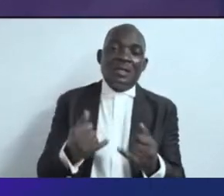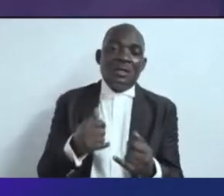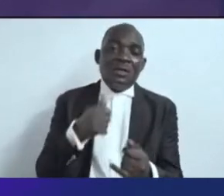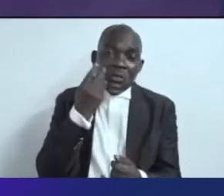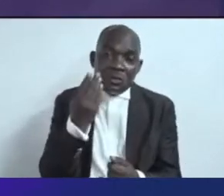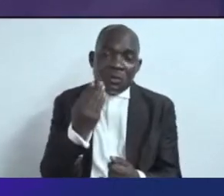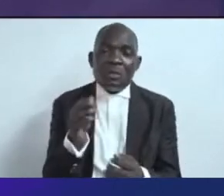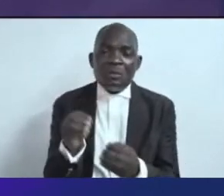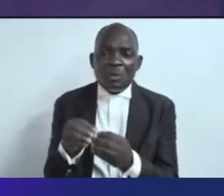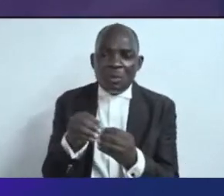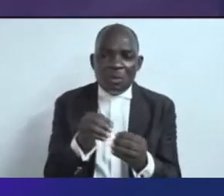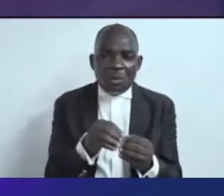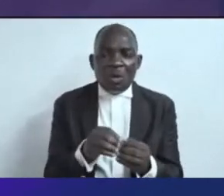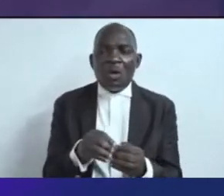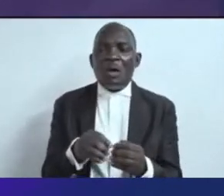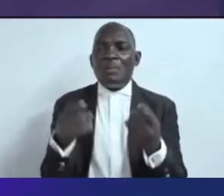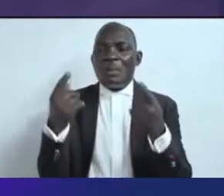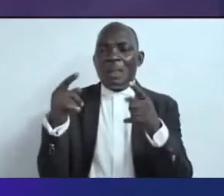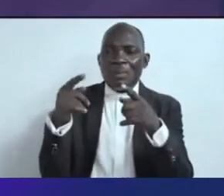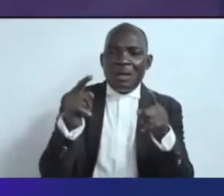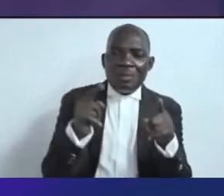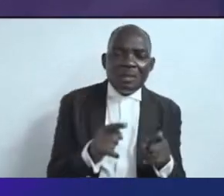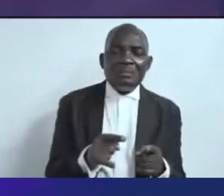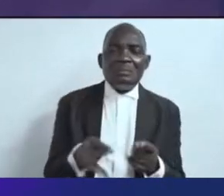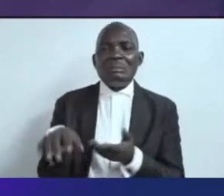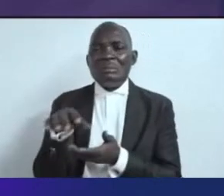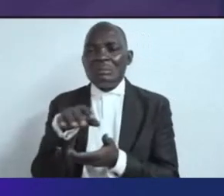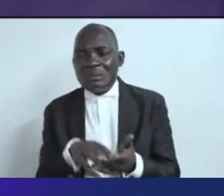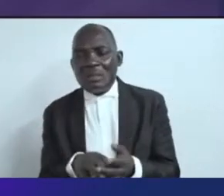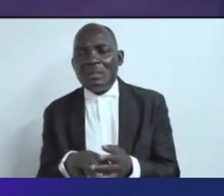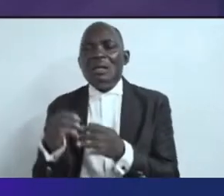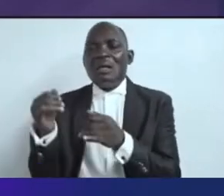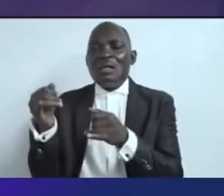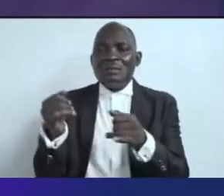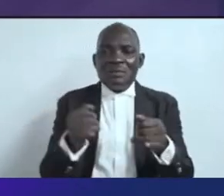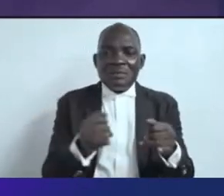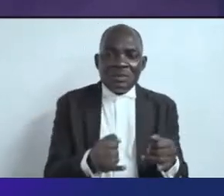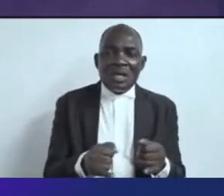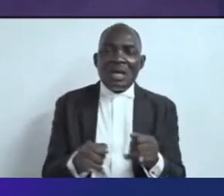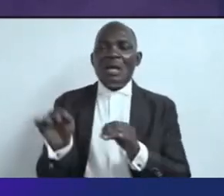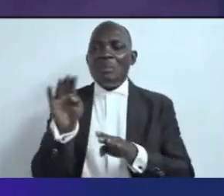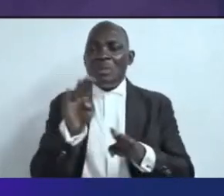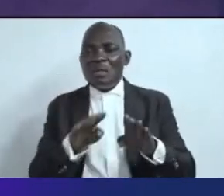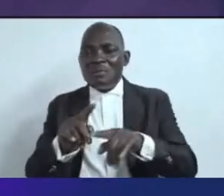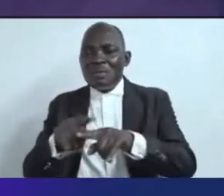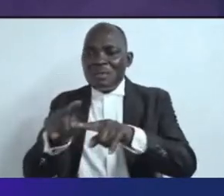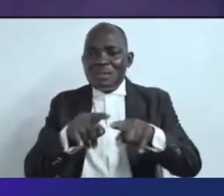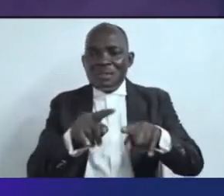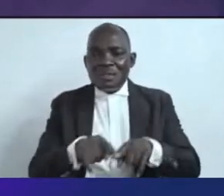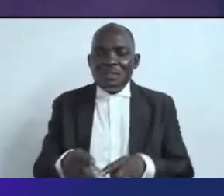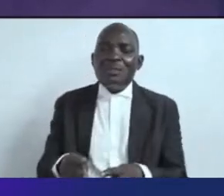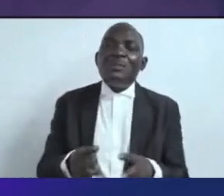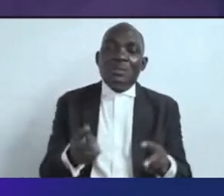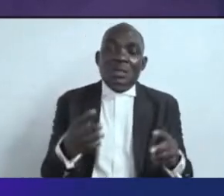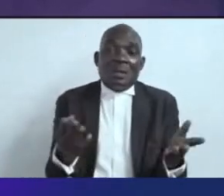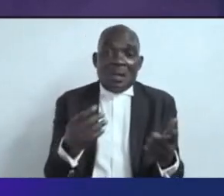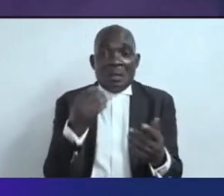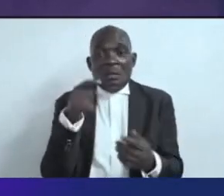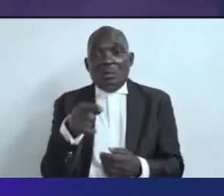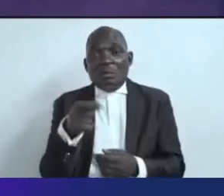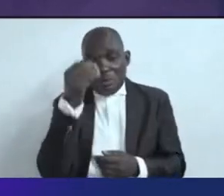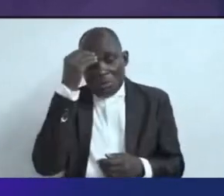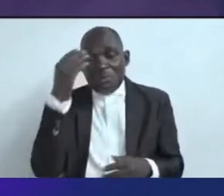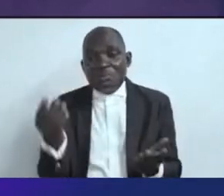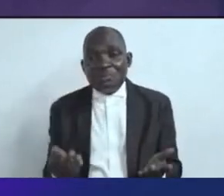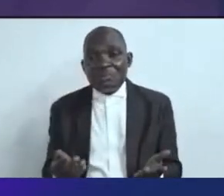There's a lot of uncertainty, and individuals are behaving in ways that they would